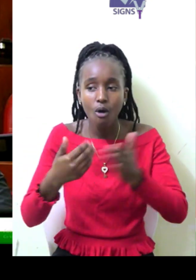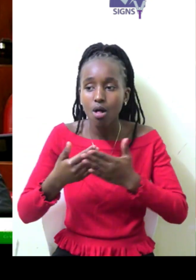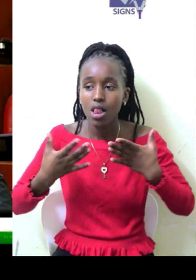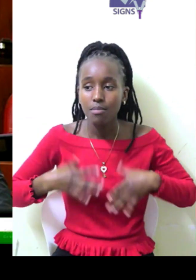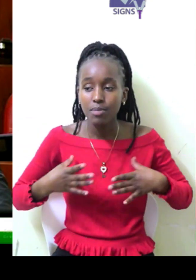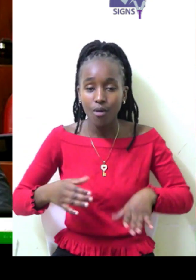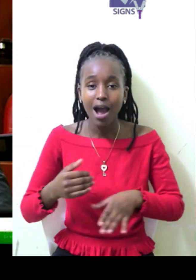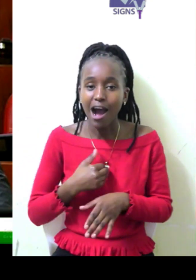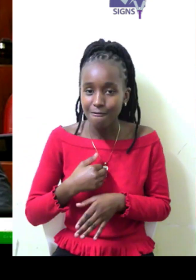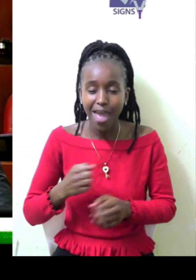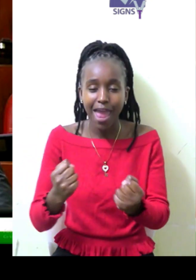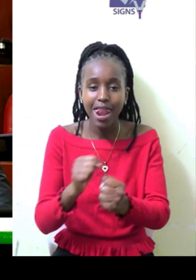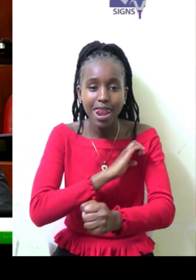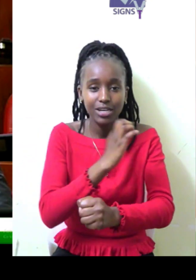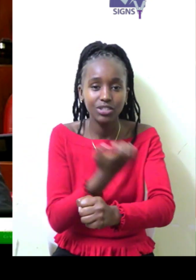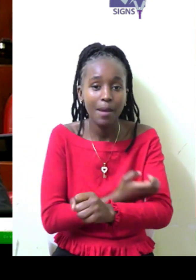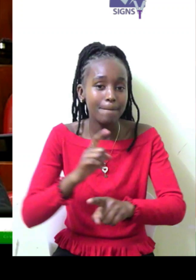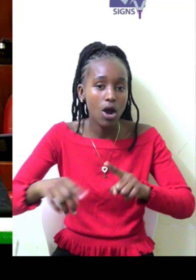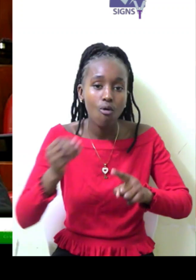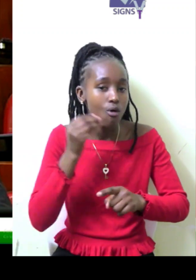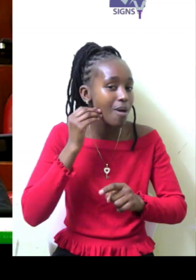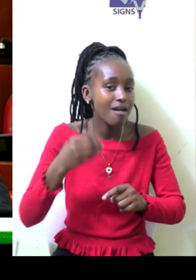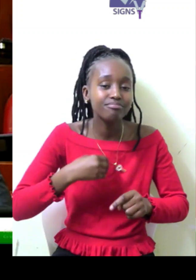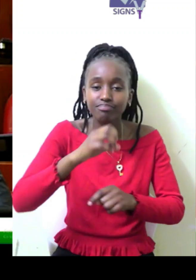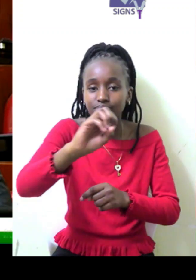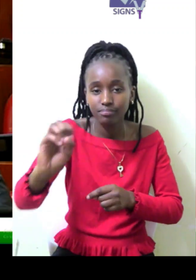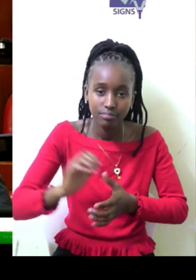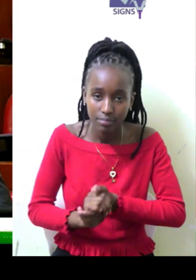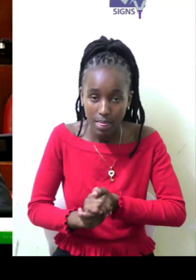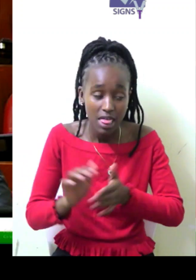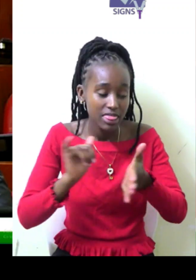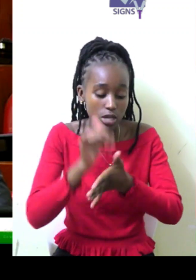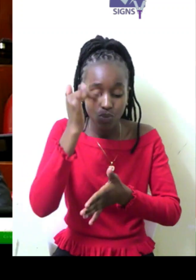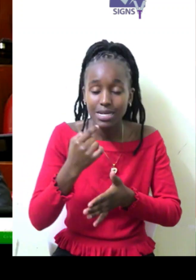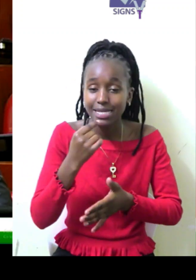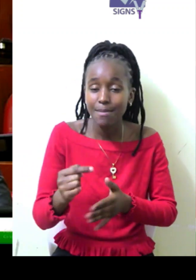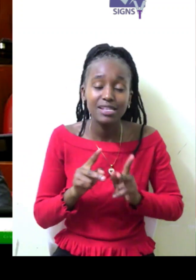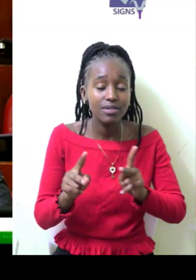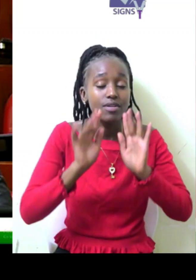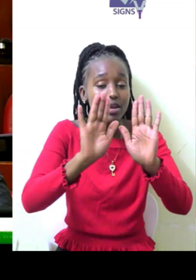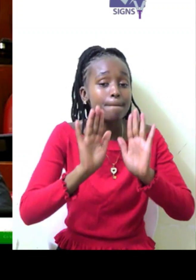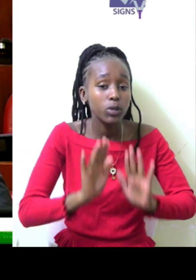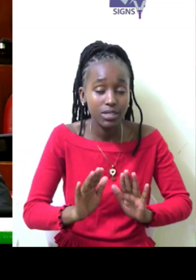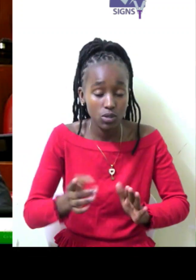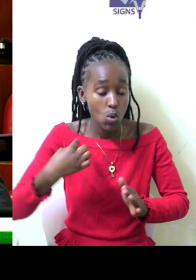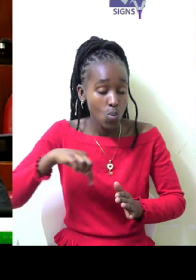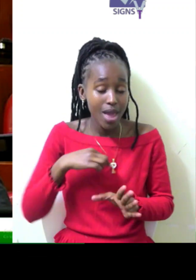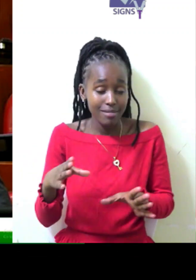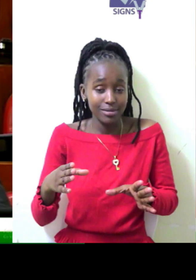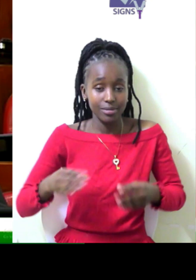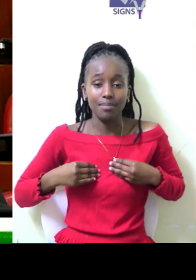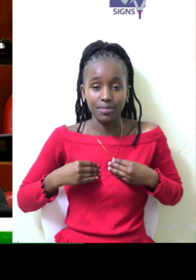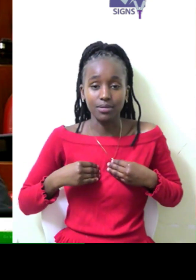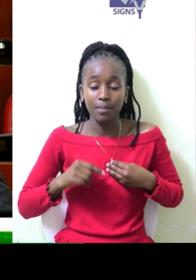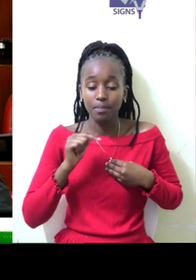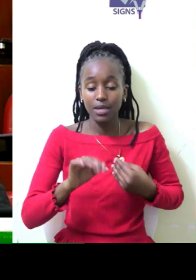shelter. And that is what we are saying today, Honorable Speaker, that it is important for us to pass this finance bill. As far as